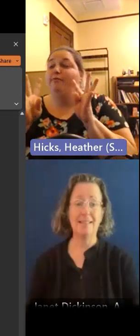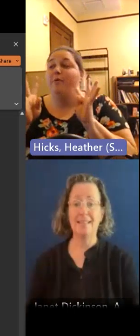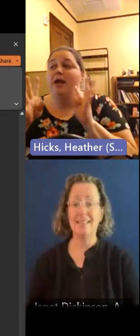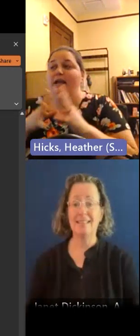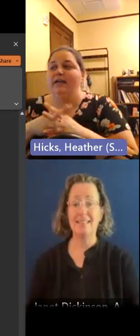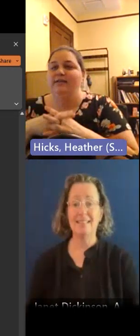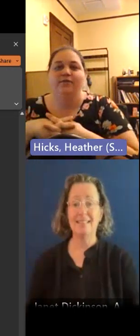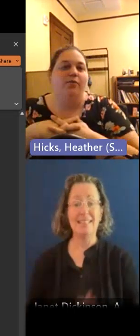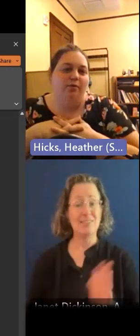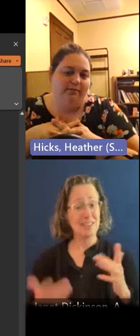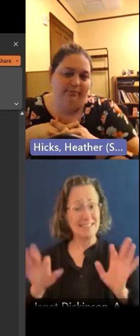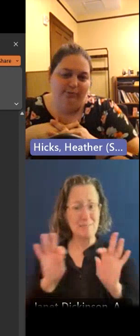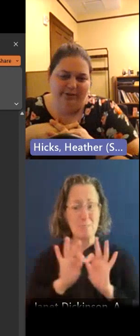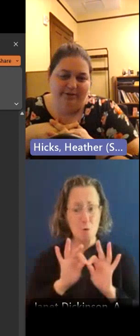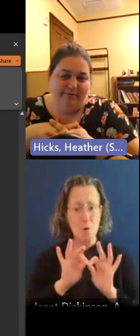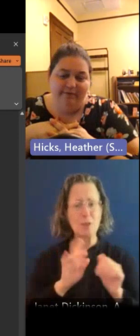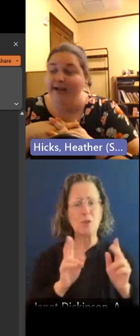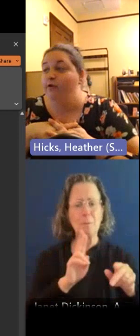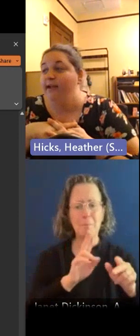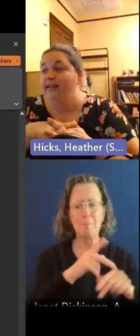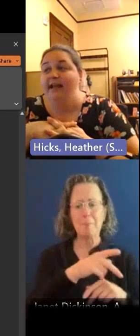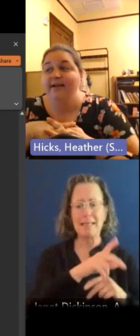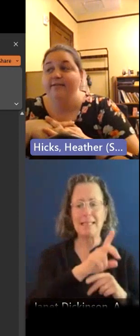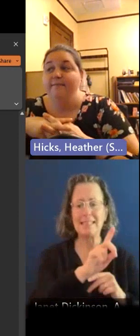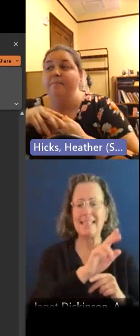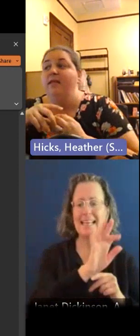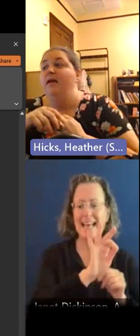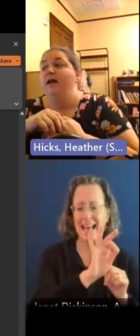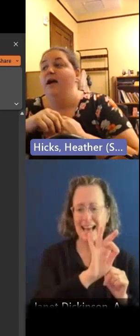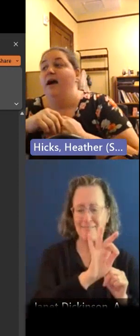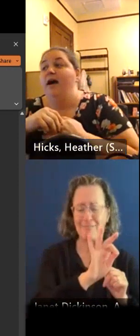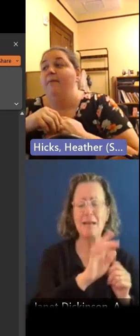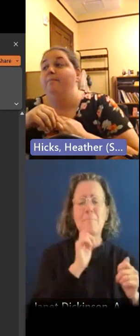PDF beforehand, or whichever file format they are.